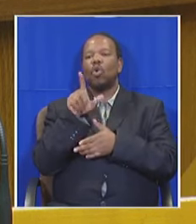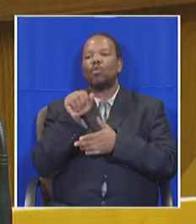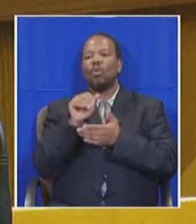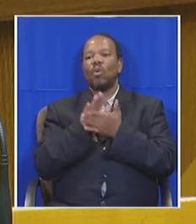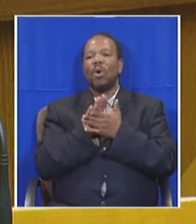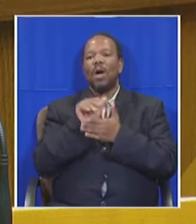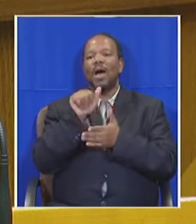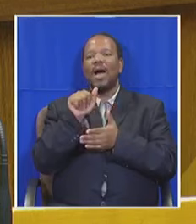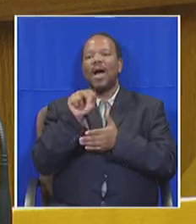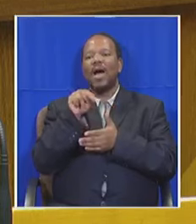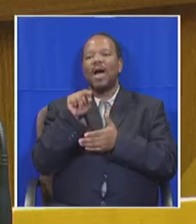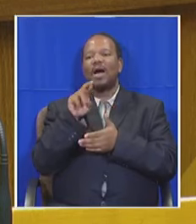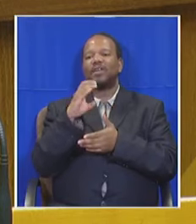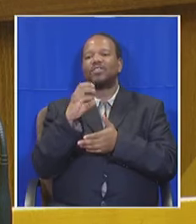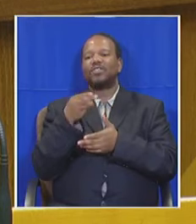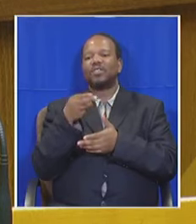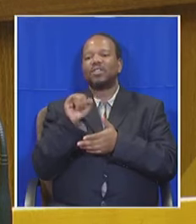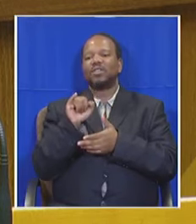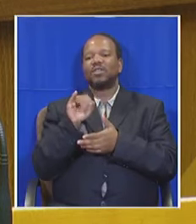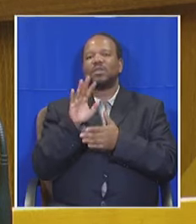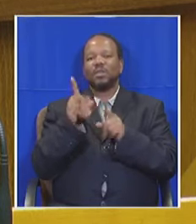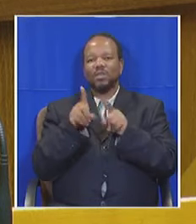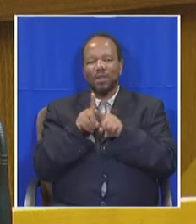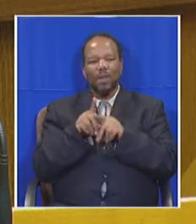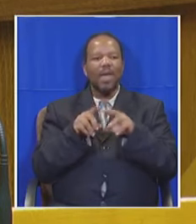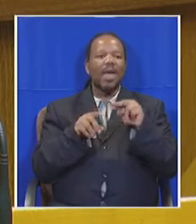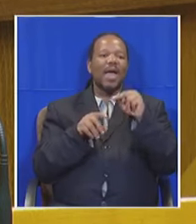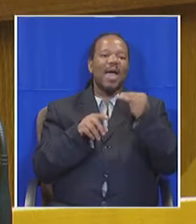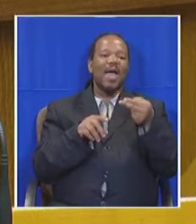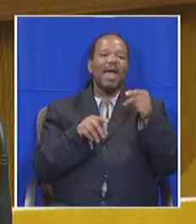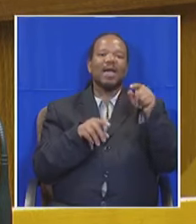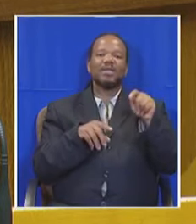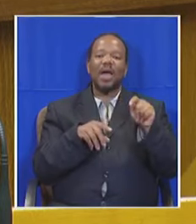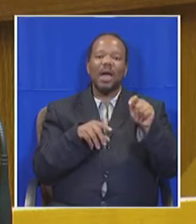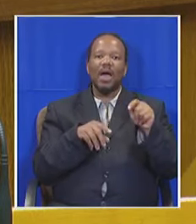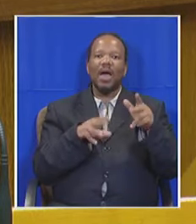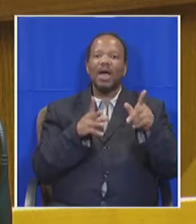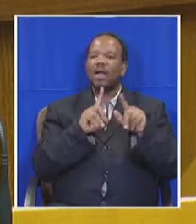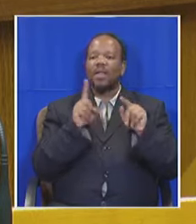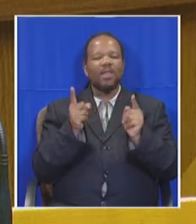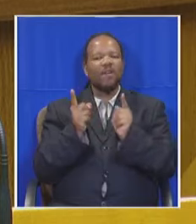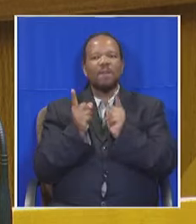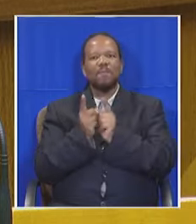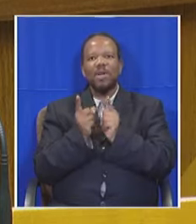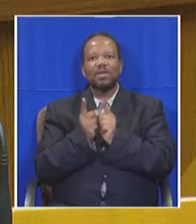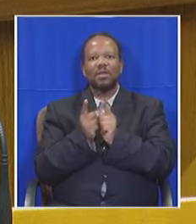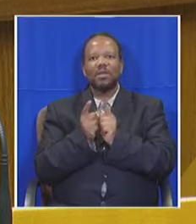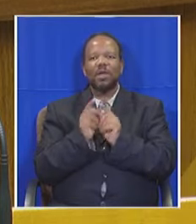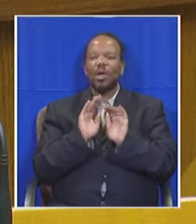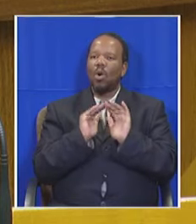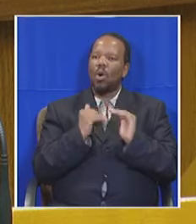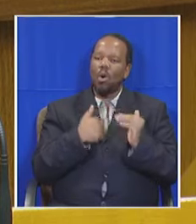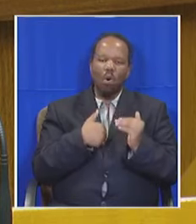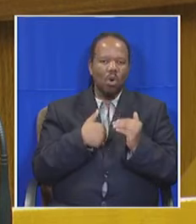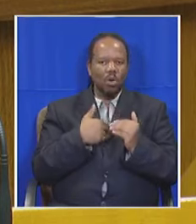Gumede, Hector Peterson, and Tsietse Mashinini never met Archie Gumede, neither did they ever